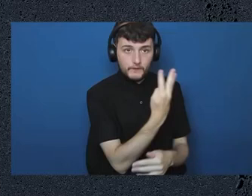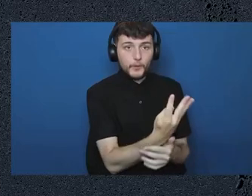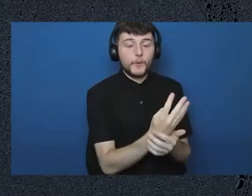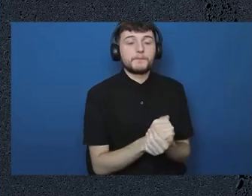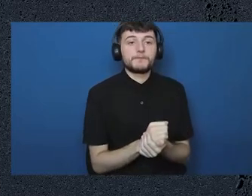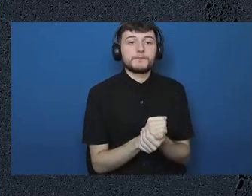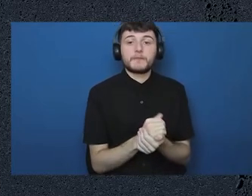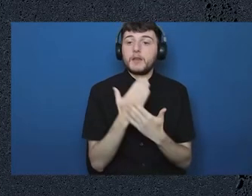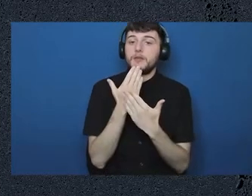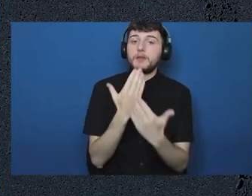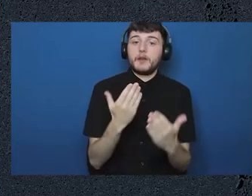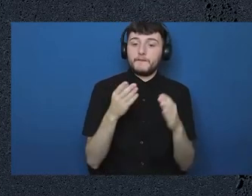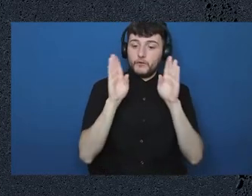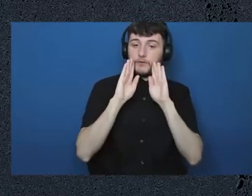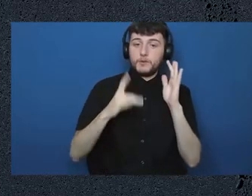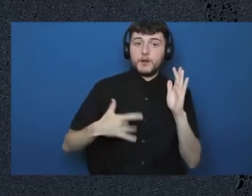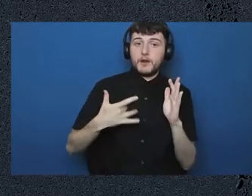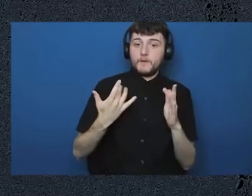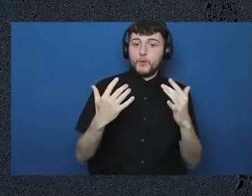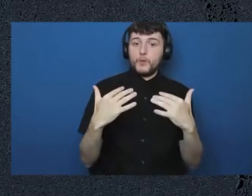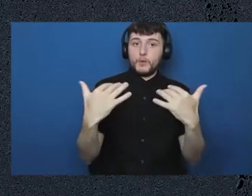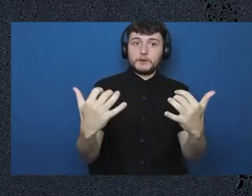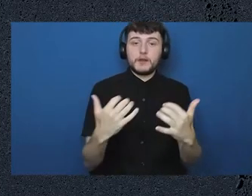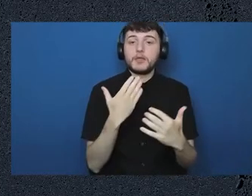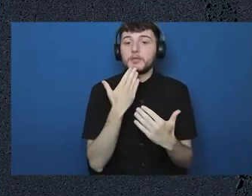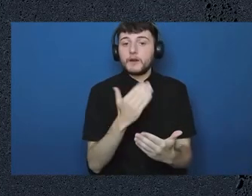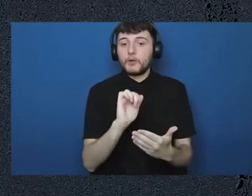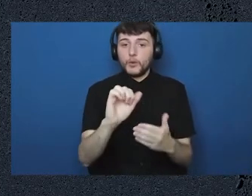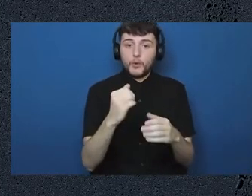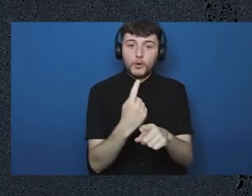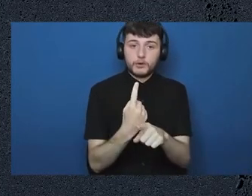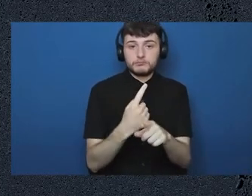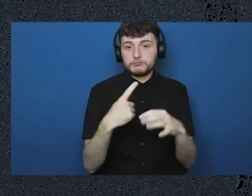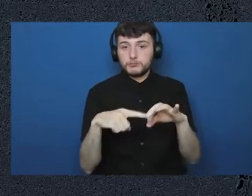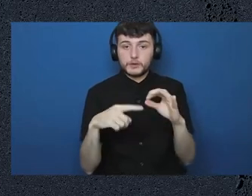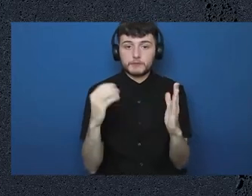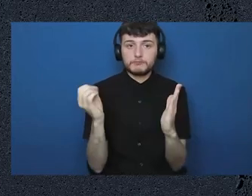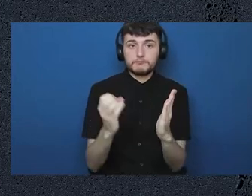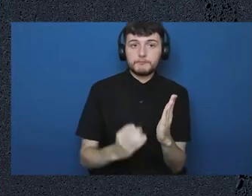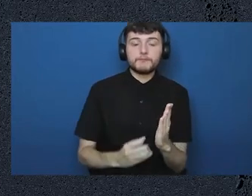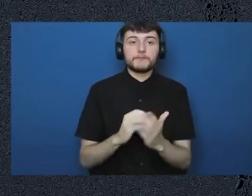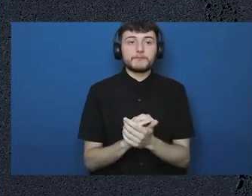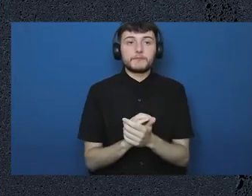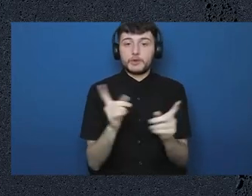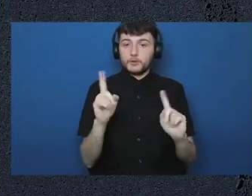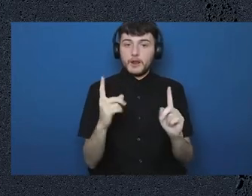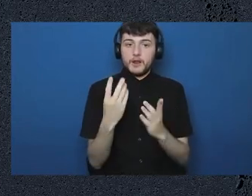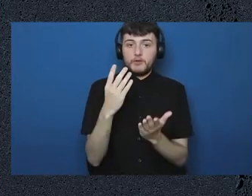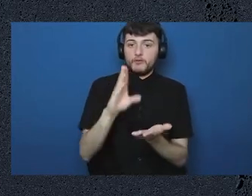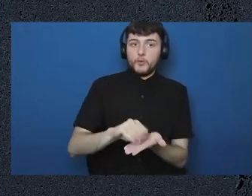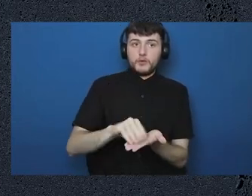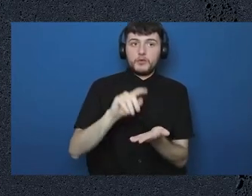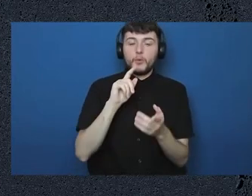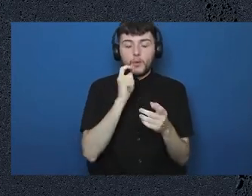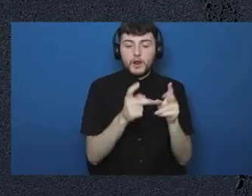Facebook Live audience for joining us today. Thank you for your questions throughout. And, of course, today has been recorded. It's going to be edited up and put together, and